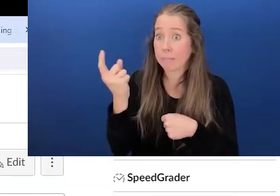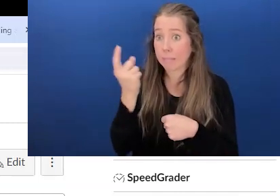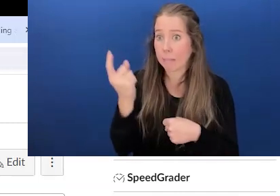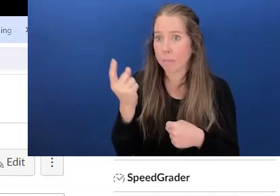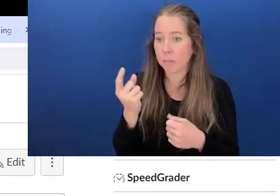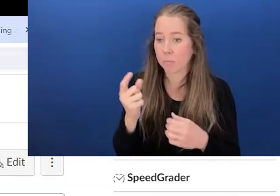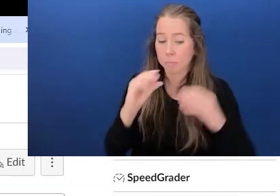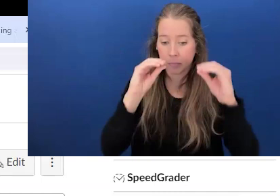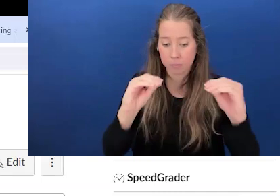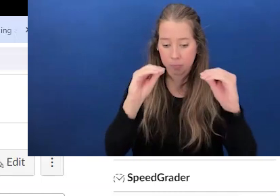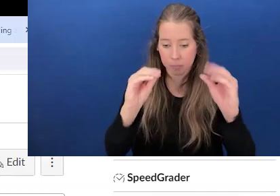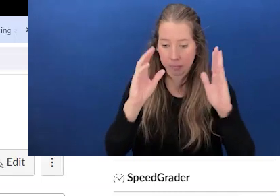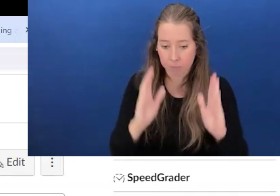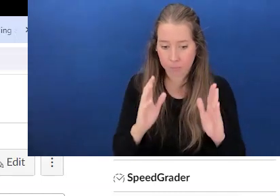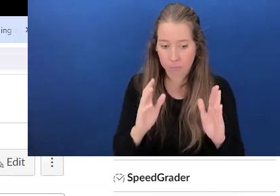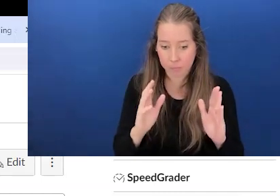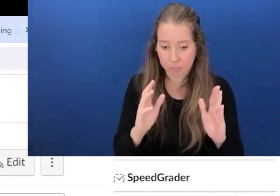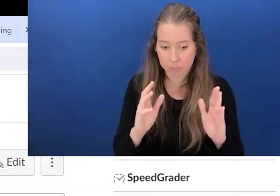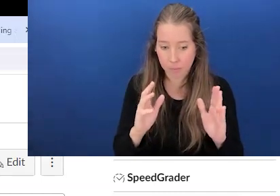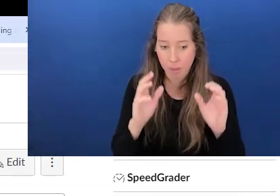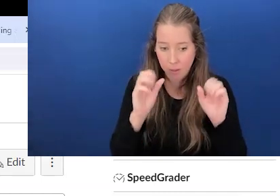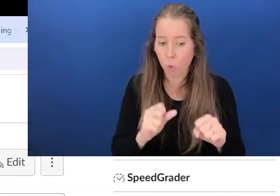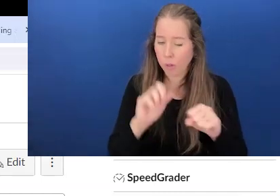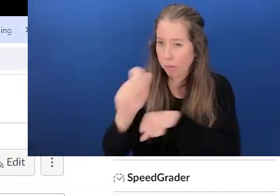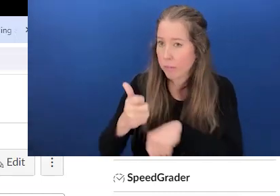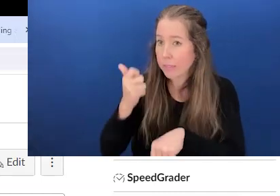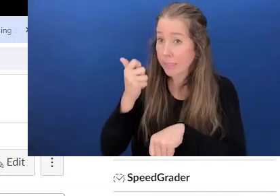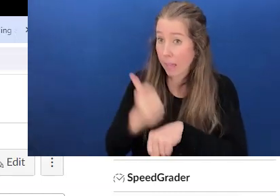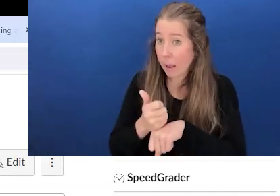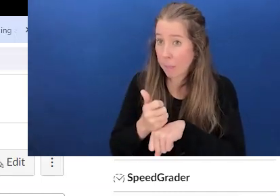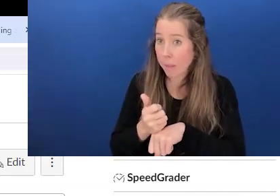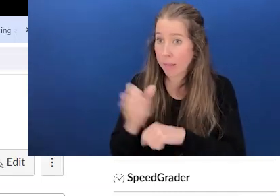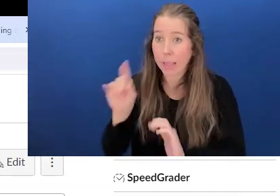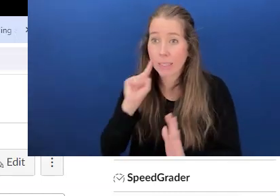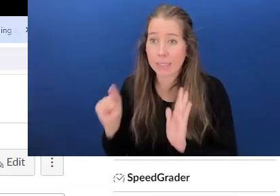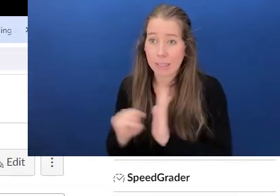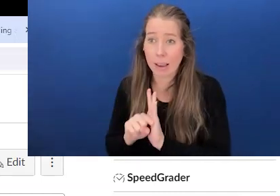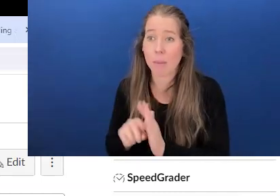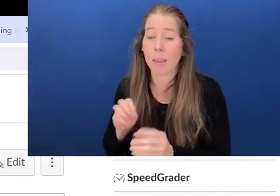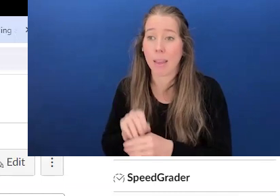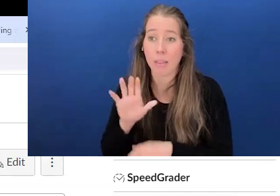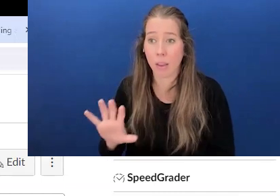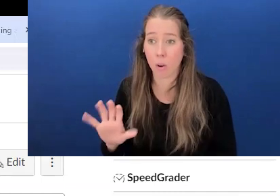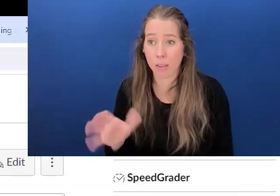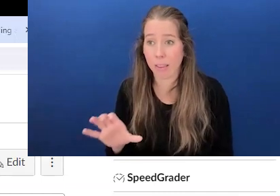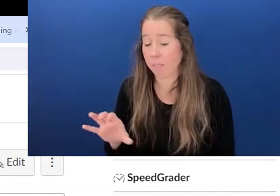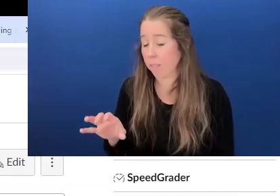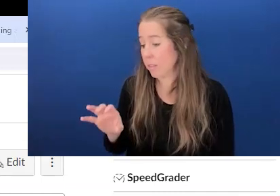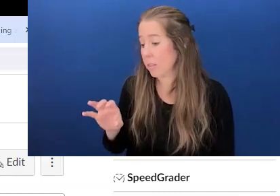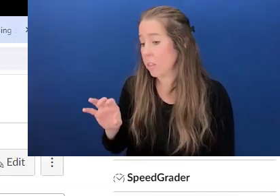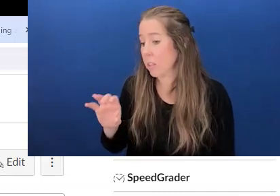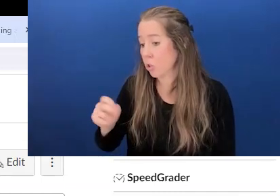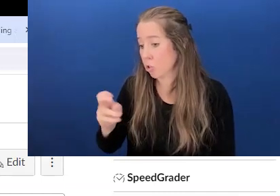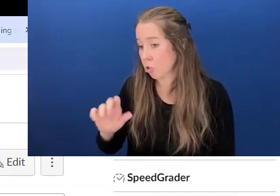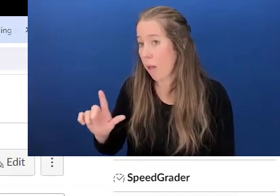the instructor dynamically could set up as an assignment in their Canvas shell to